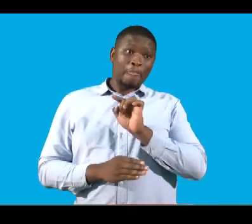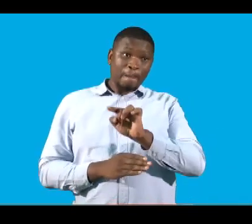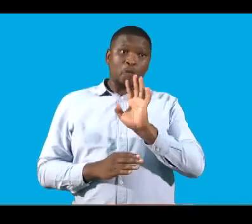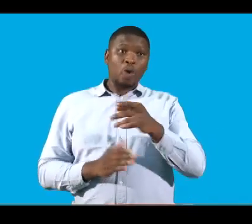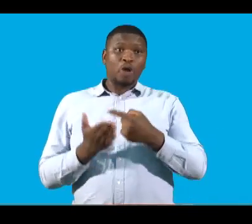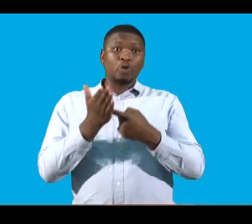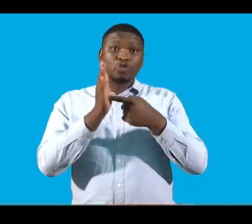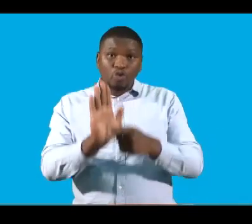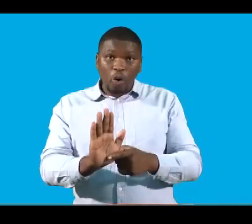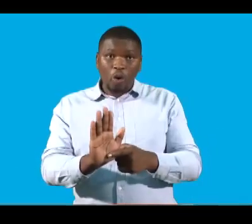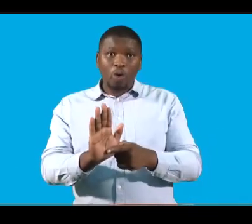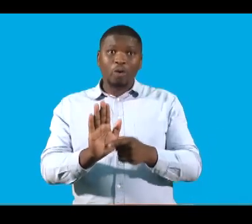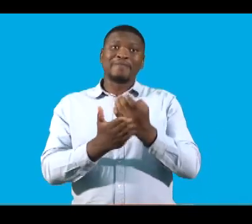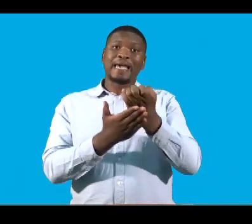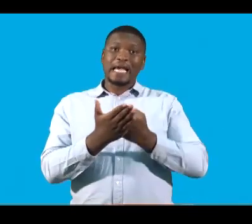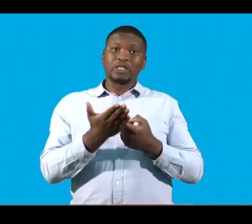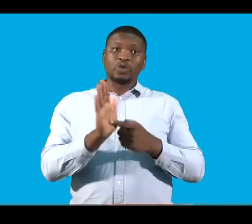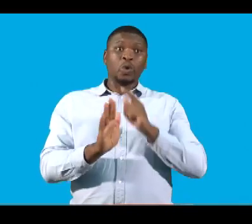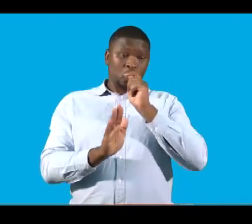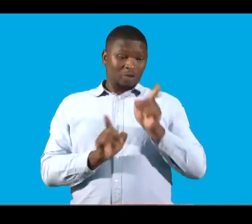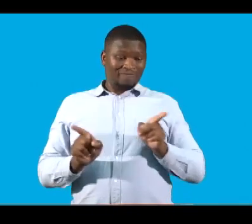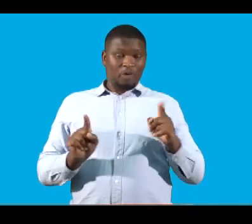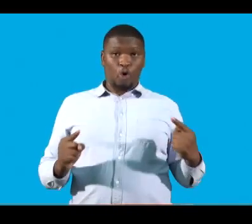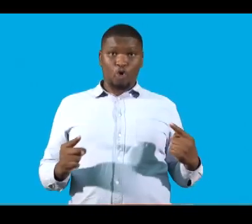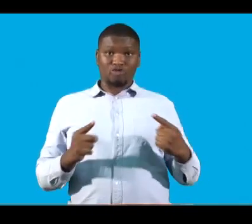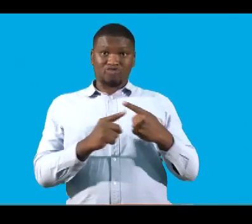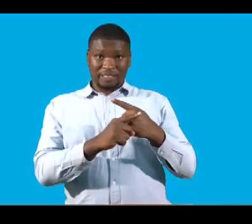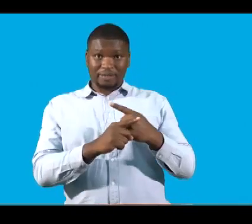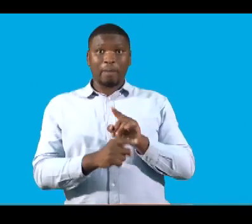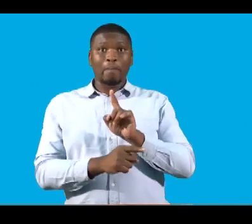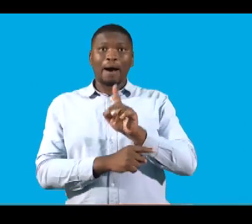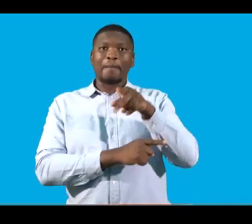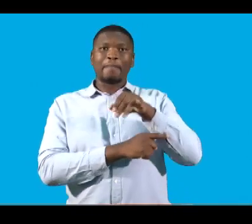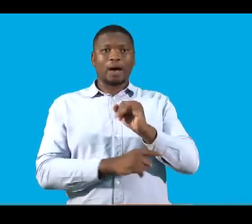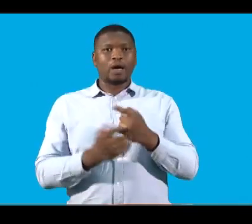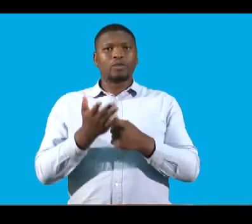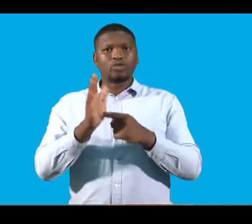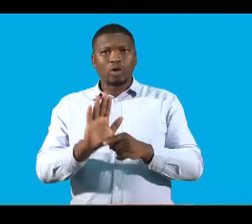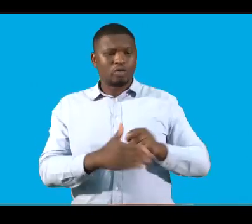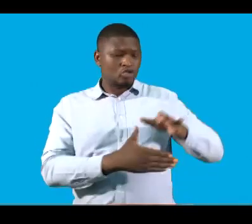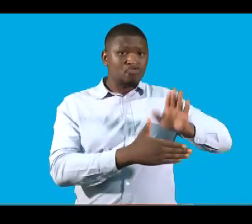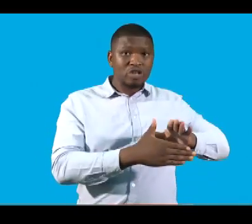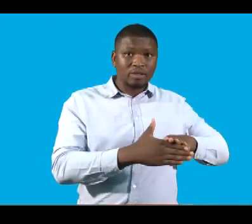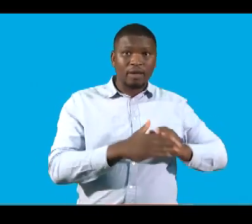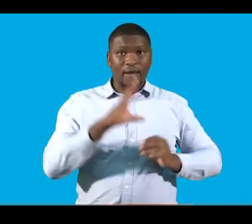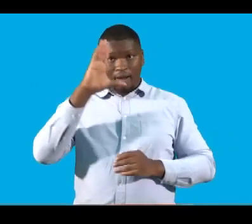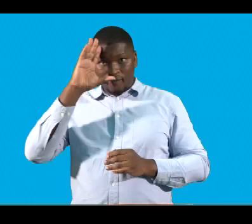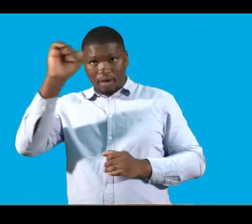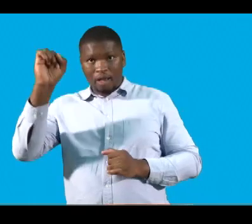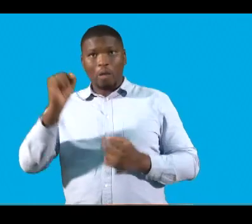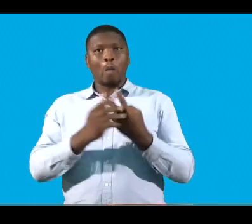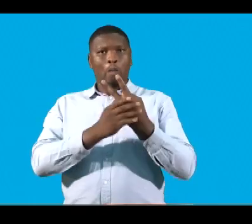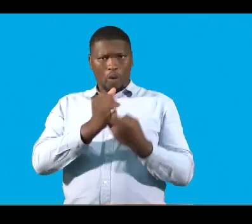body paragraph. This essay will show that although these might appear to be contradictory concepts, Pi reveals